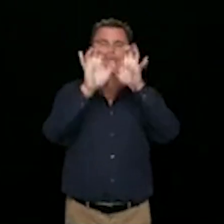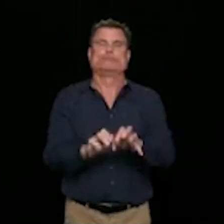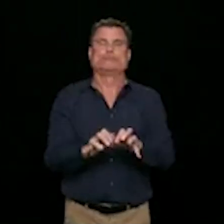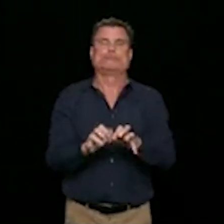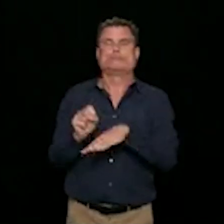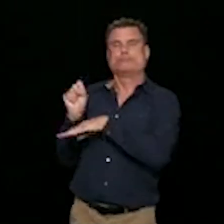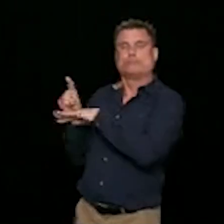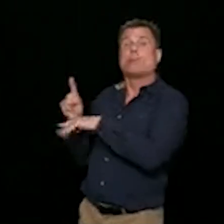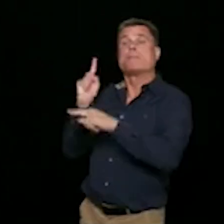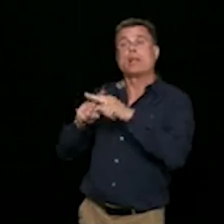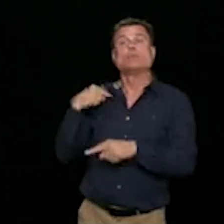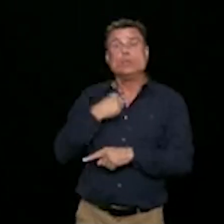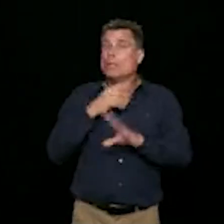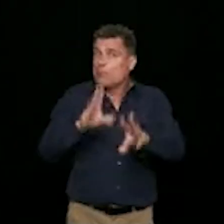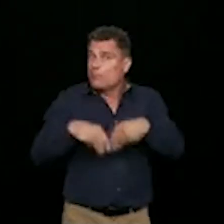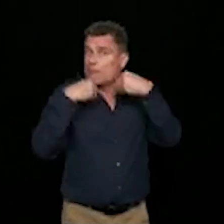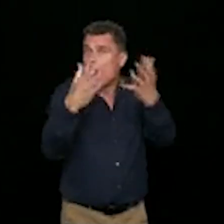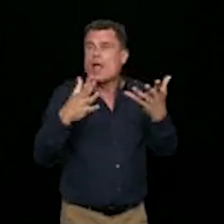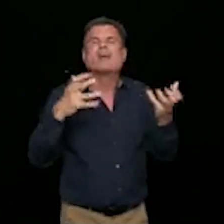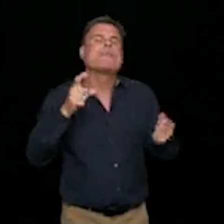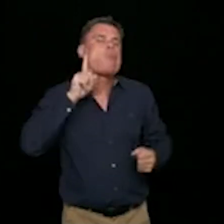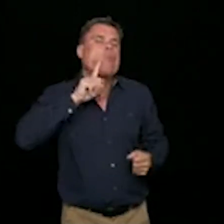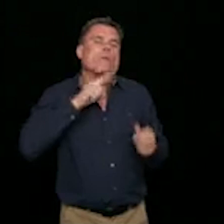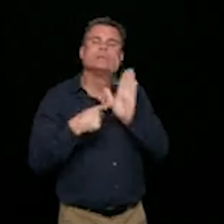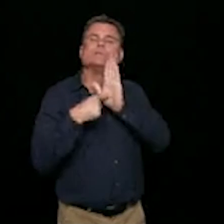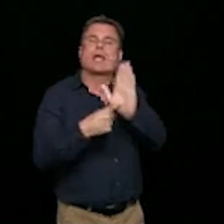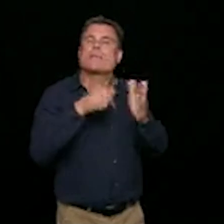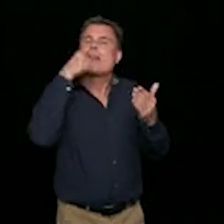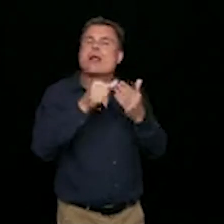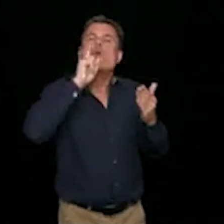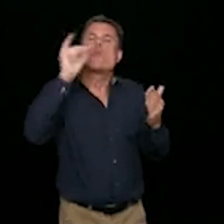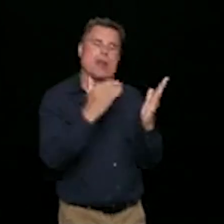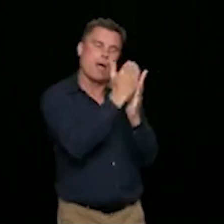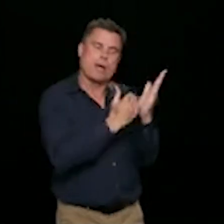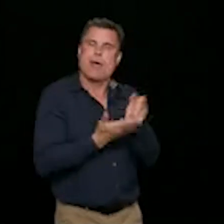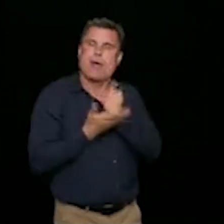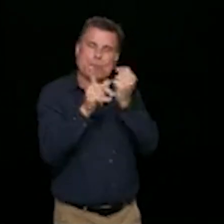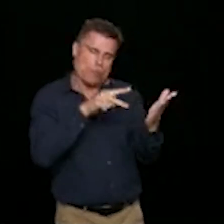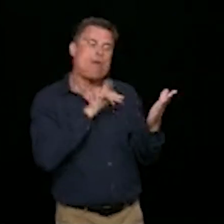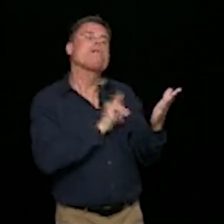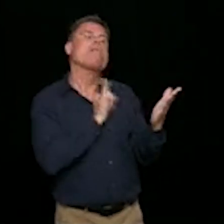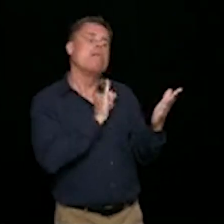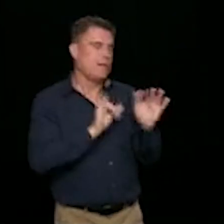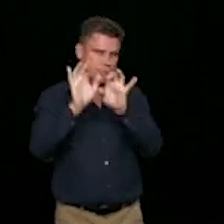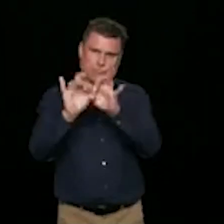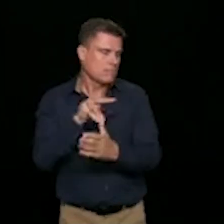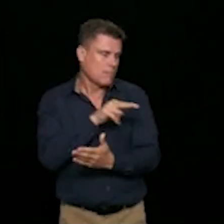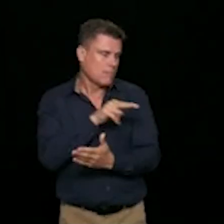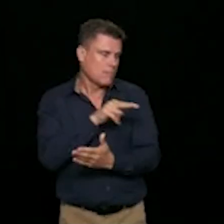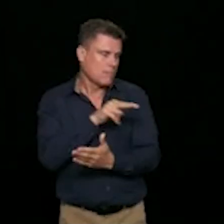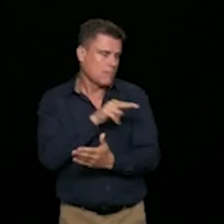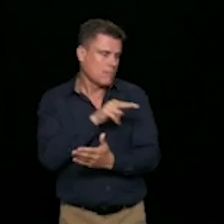for employer to use when seeking worker support for those applications, as well as an electronic voting